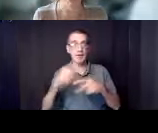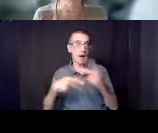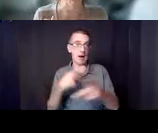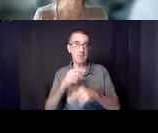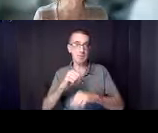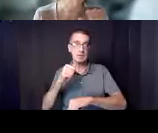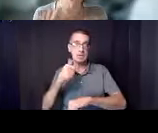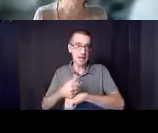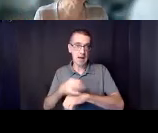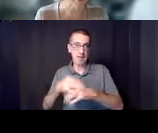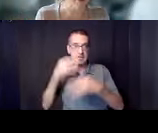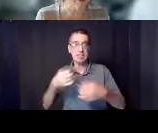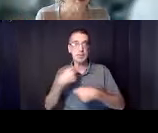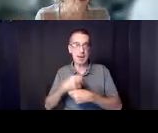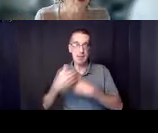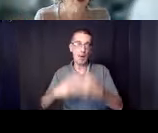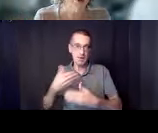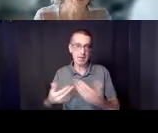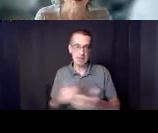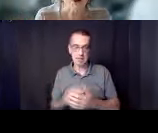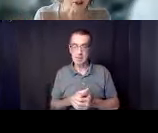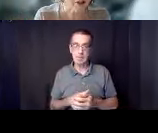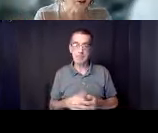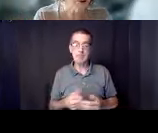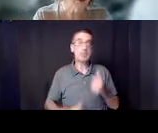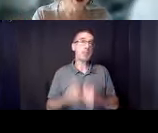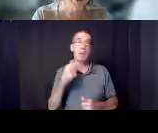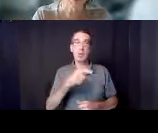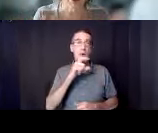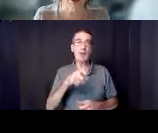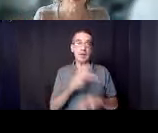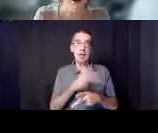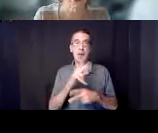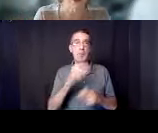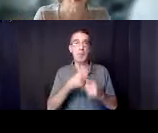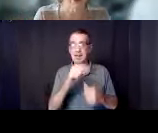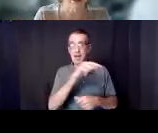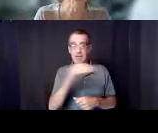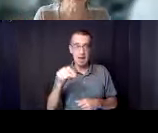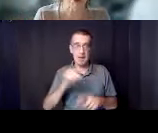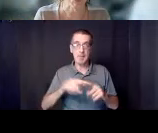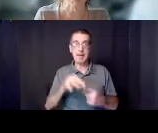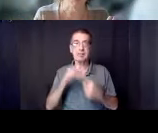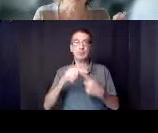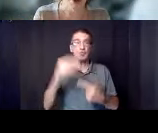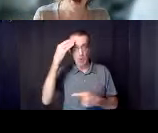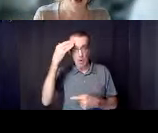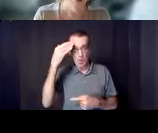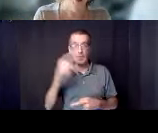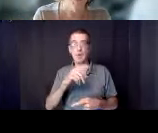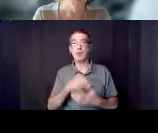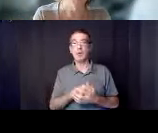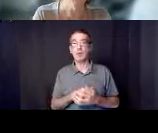set of decision-making processes. So mostly you don't have to keep up with any of that, except to know